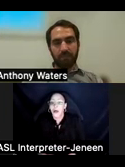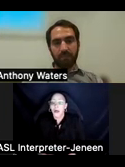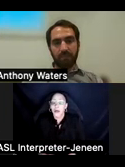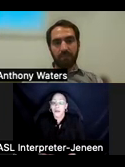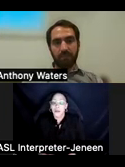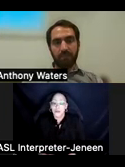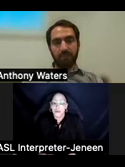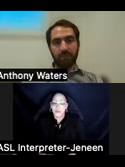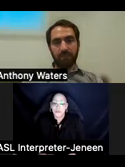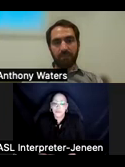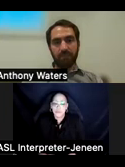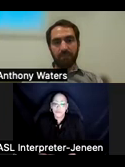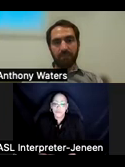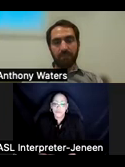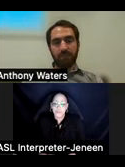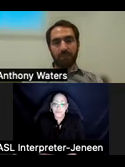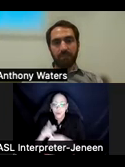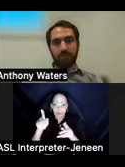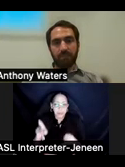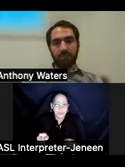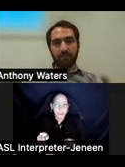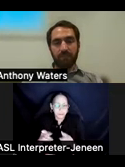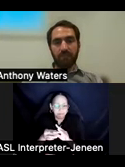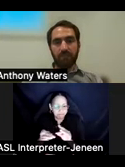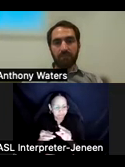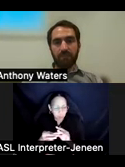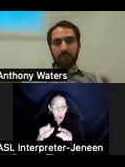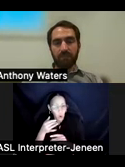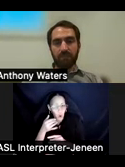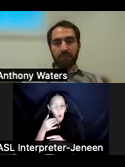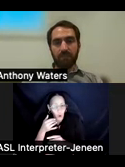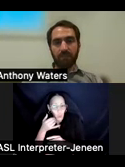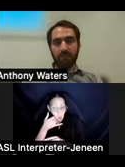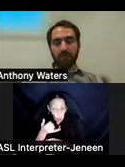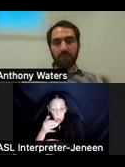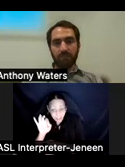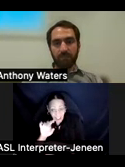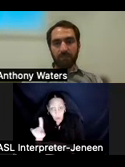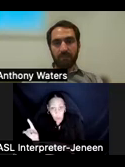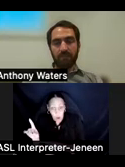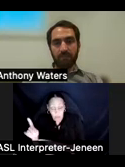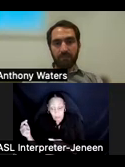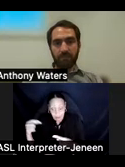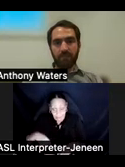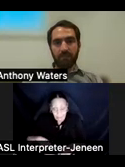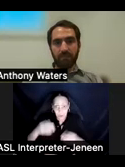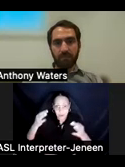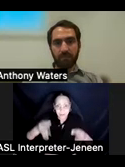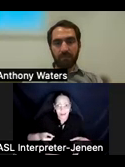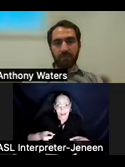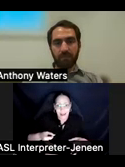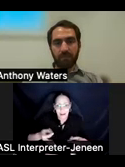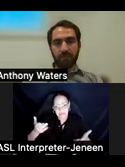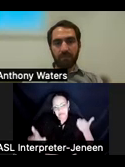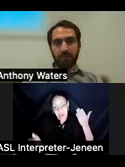So the person said, we called 911 at one point. By the time they came, we decided that it might have made